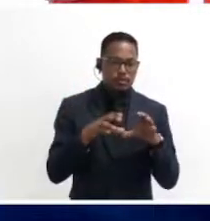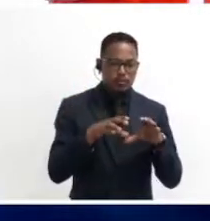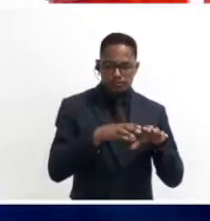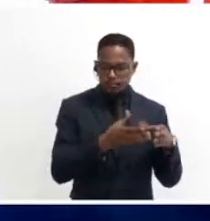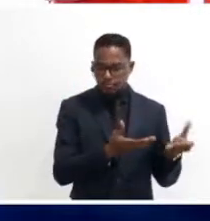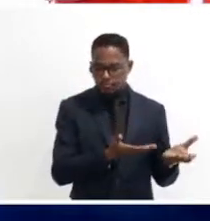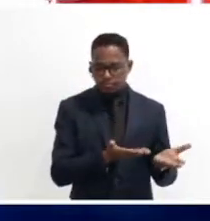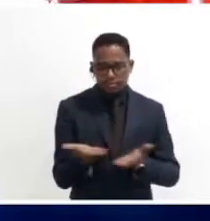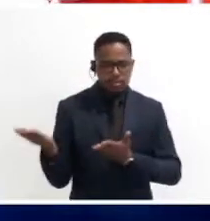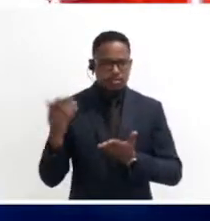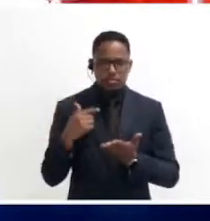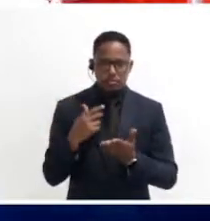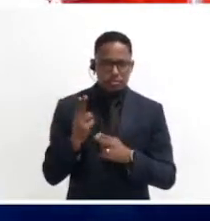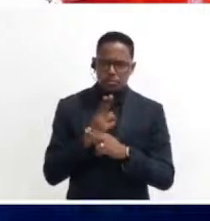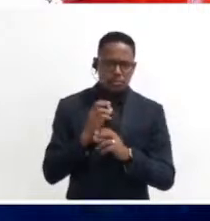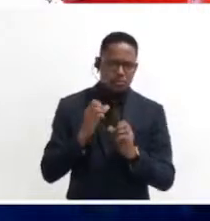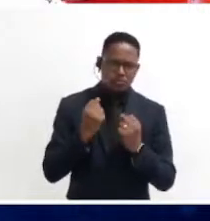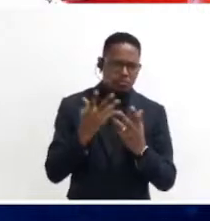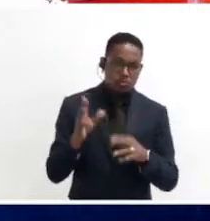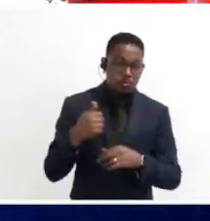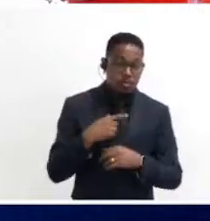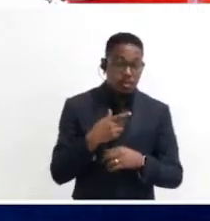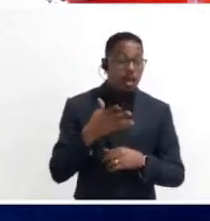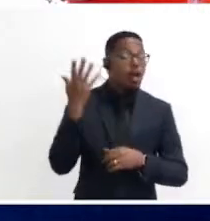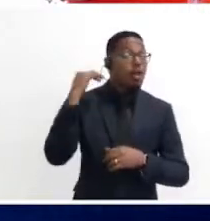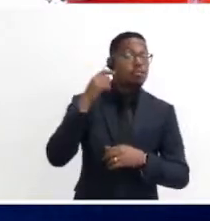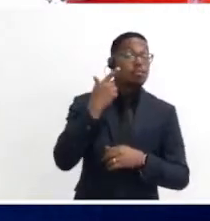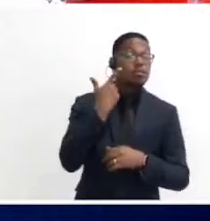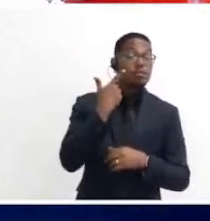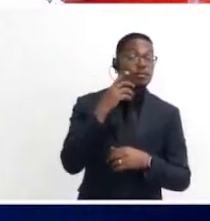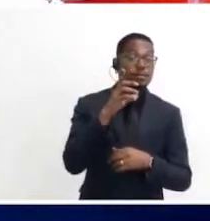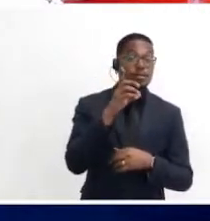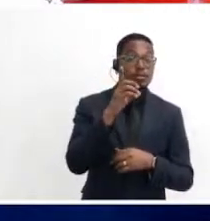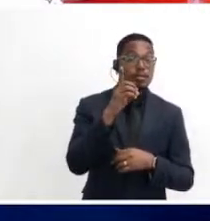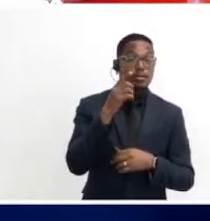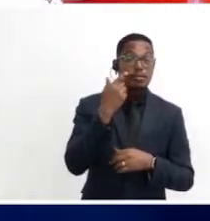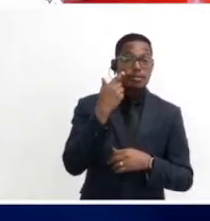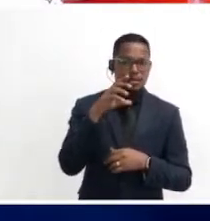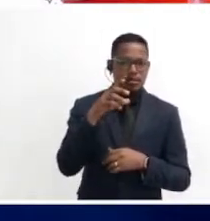are gold bumps. And this is where tab